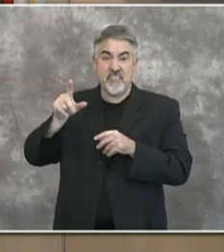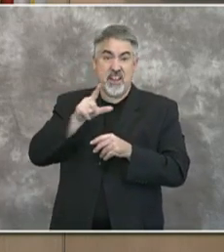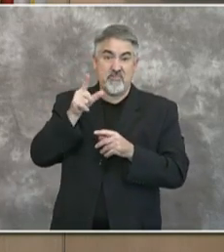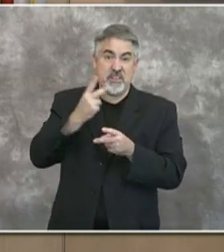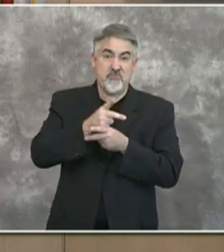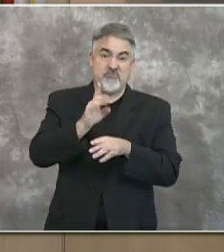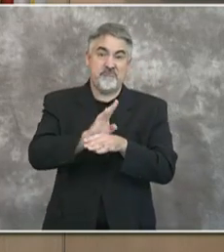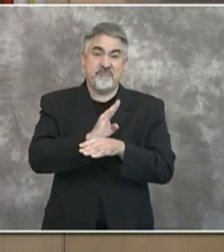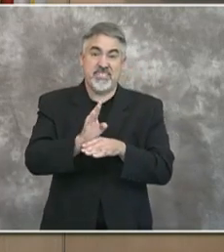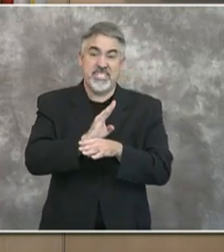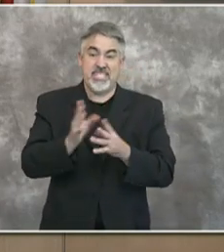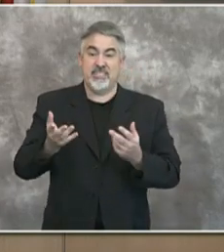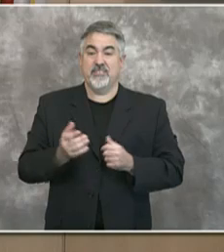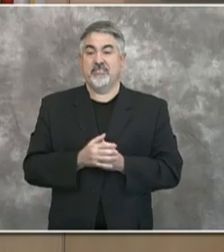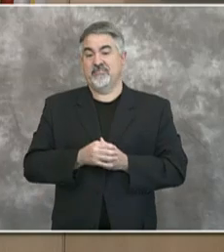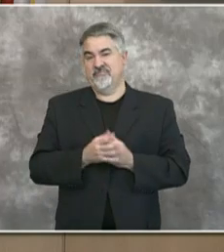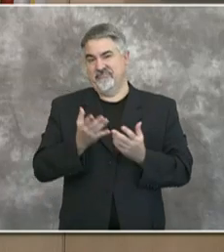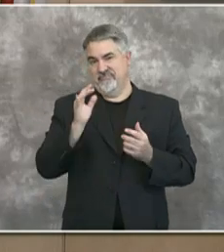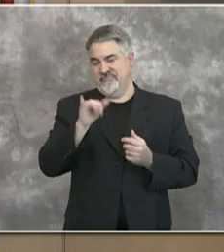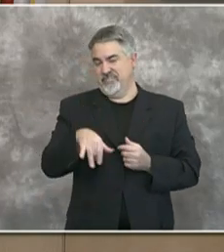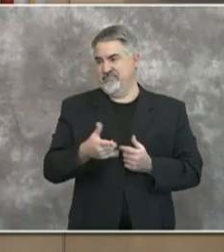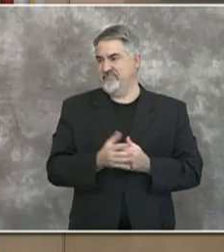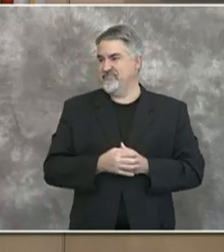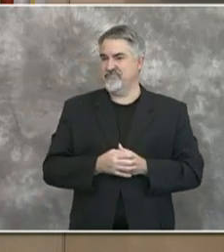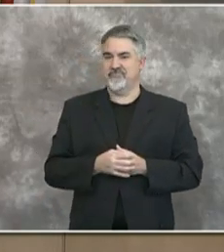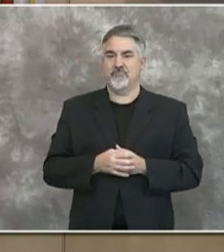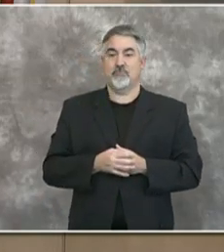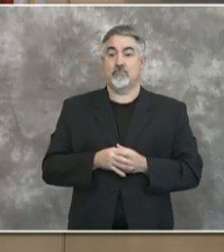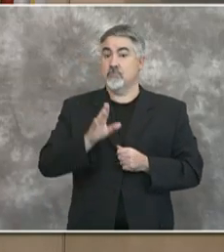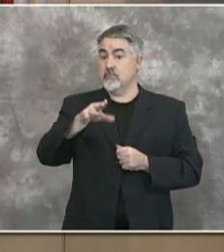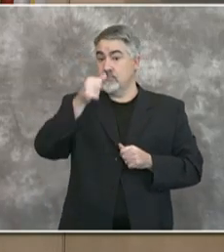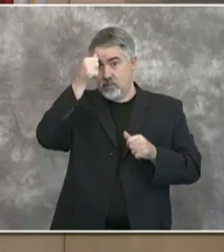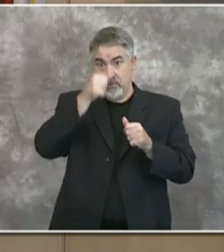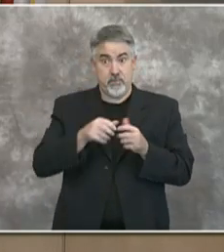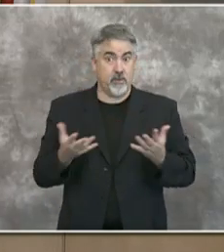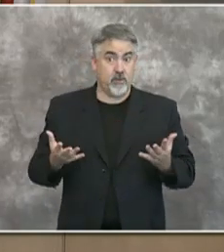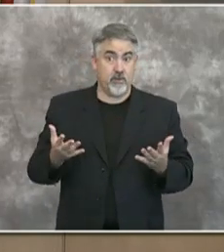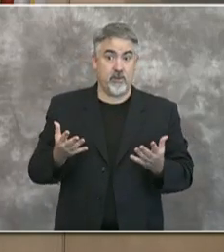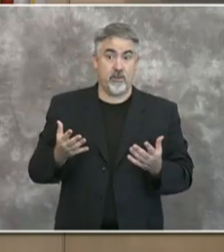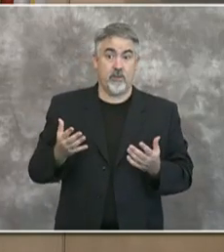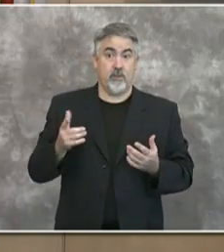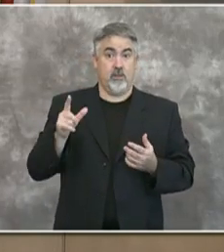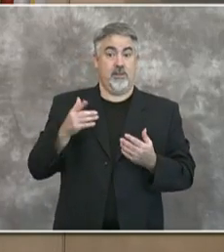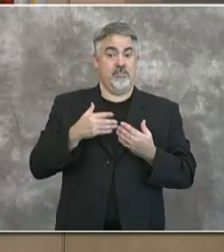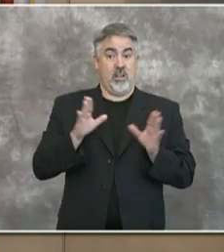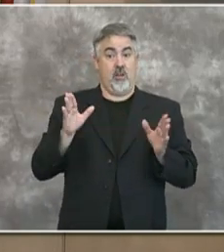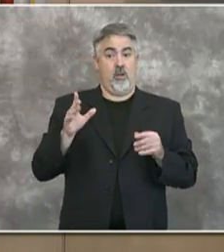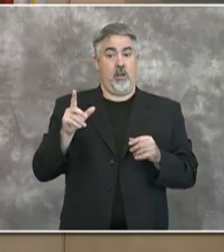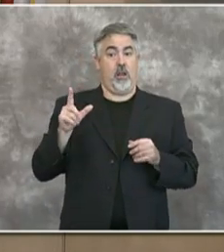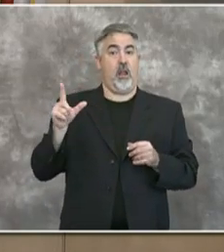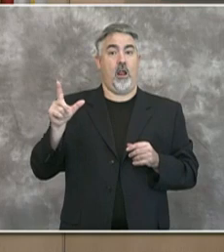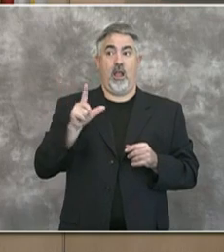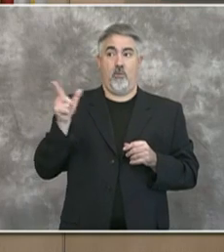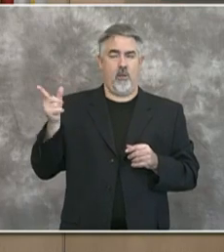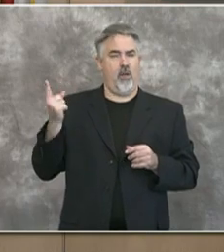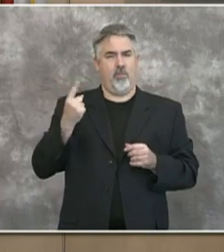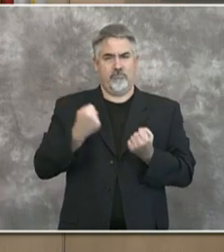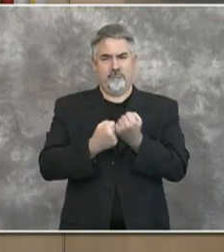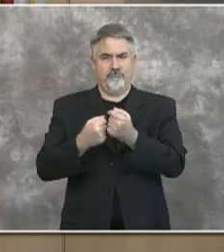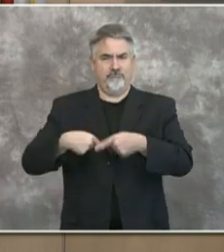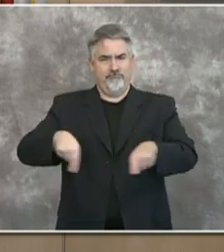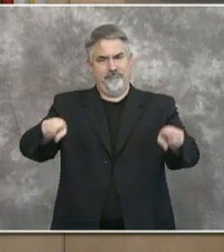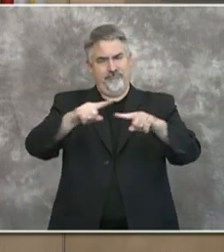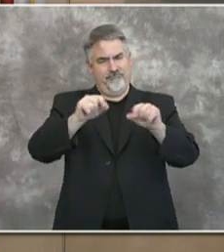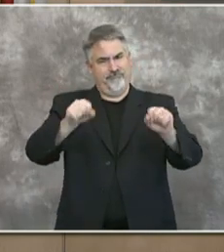to keep your family busy. And remember that the library is always there for you. With that, remember